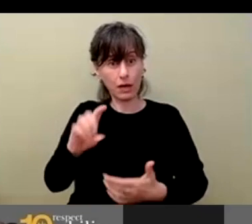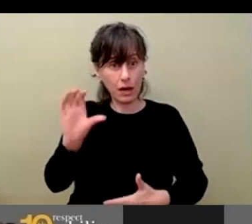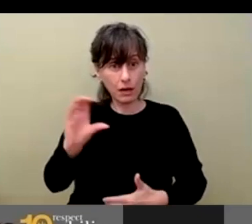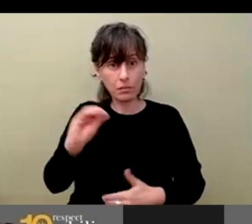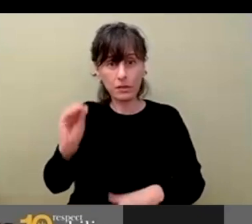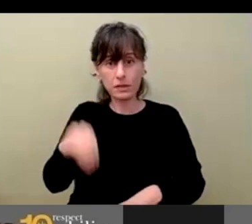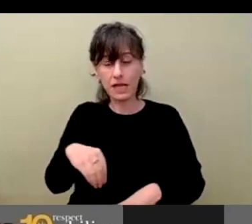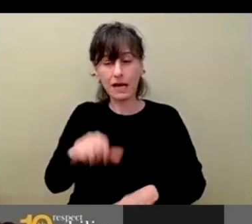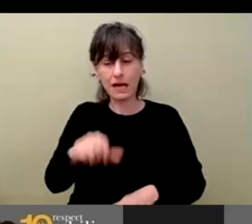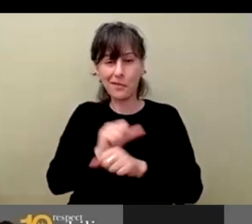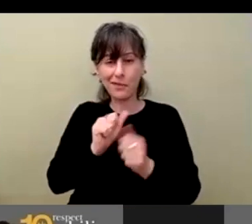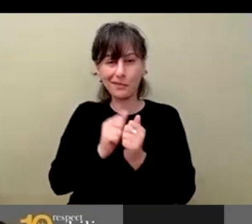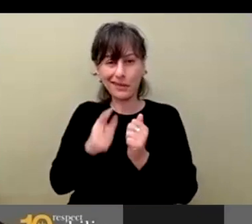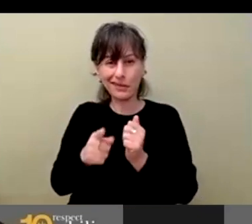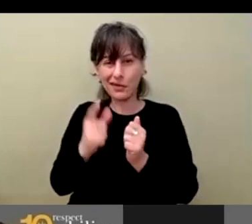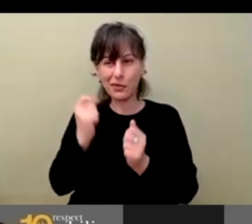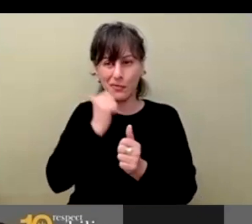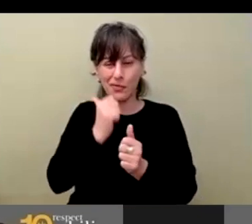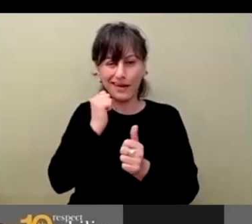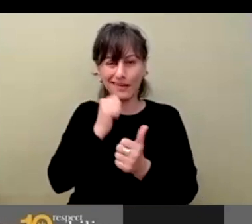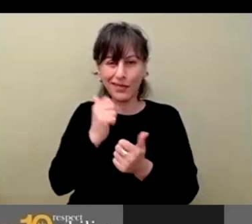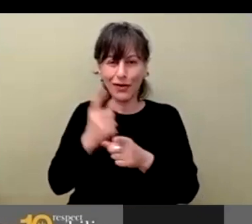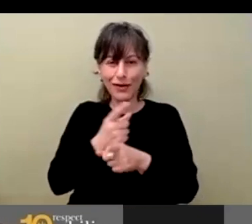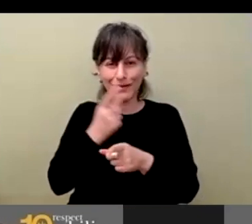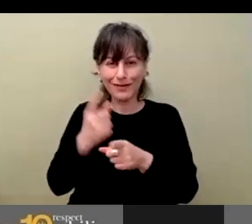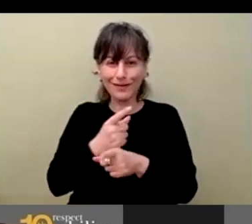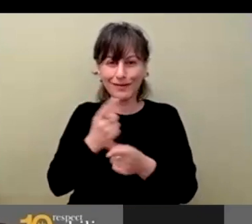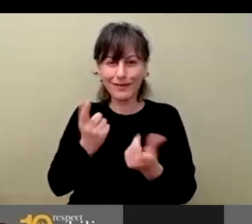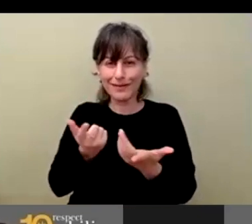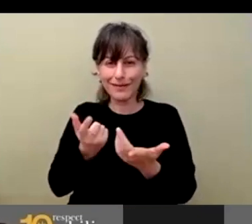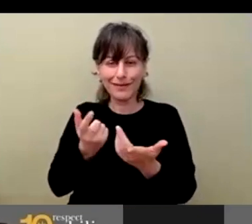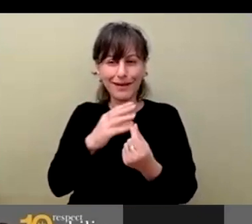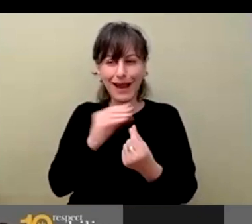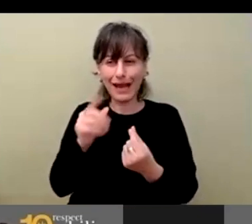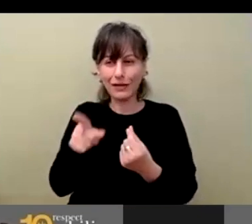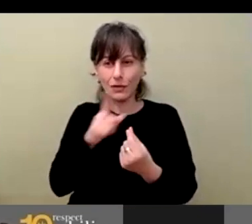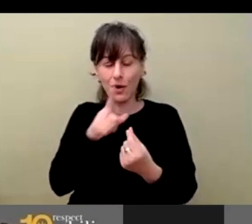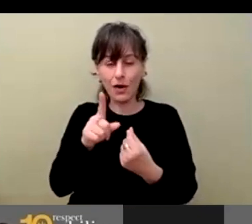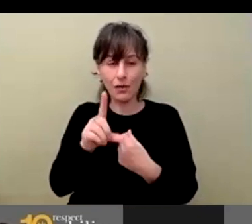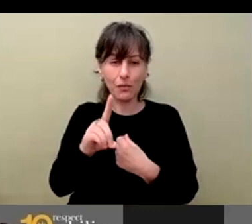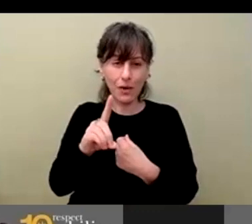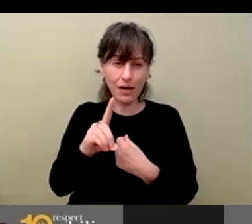work with you on such a regular basis, and you are 100%